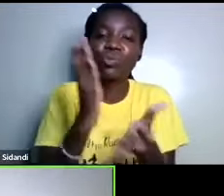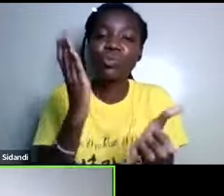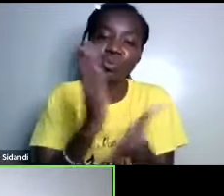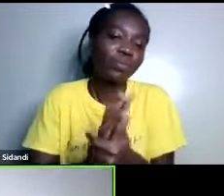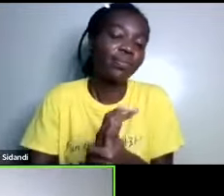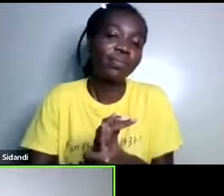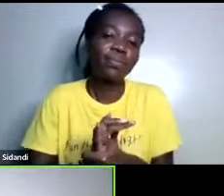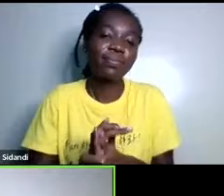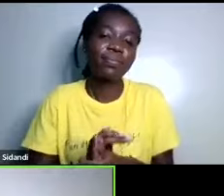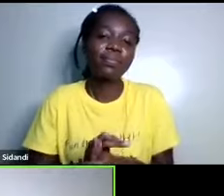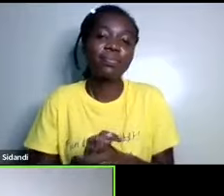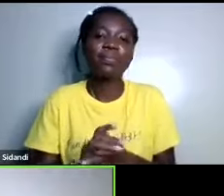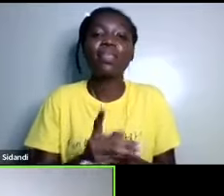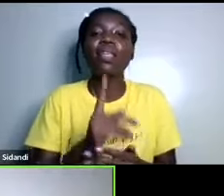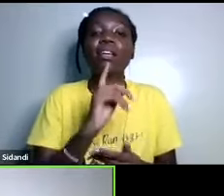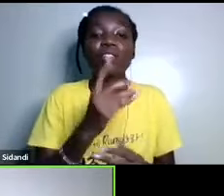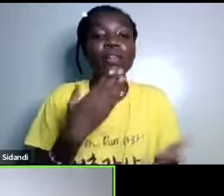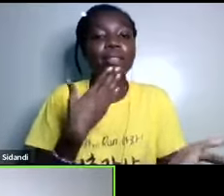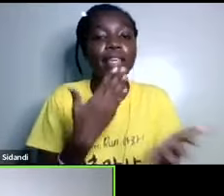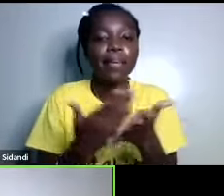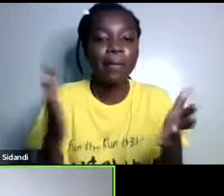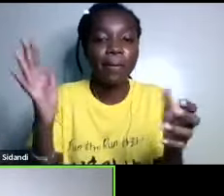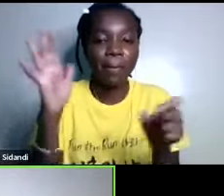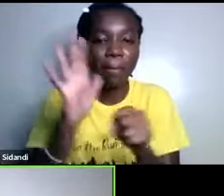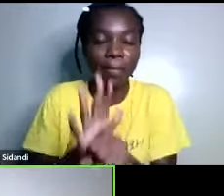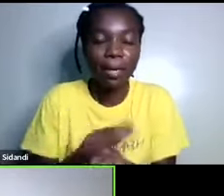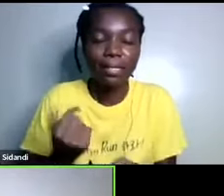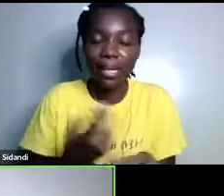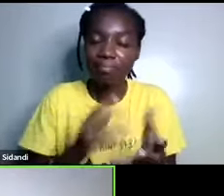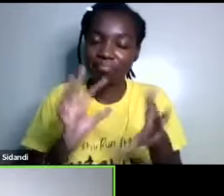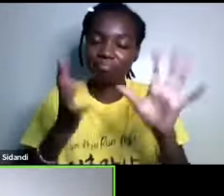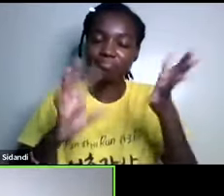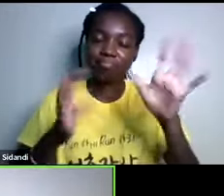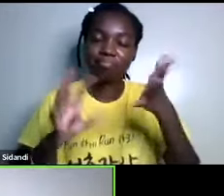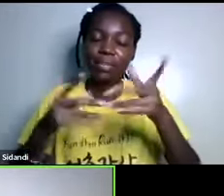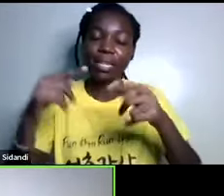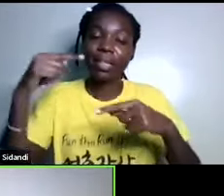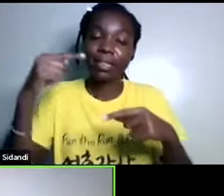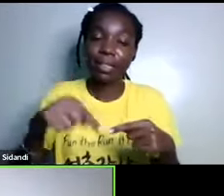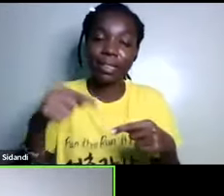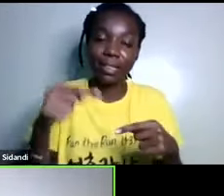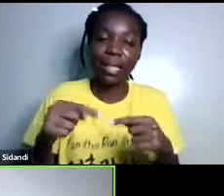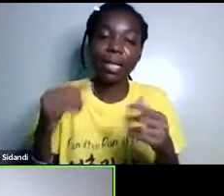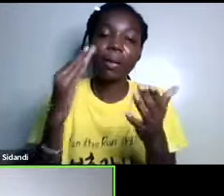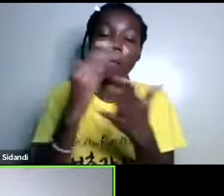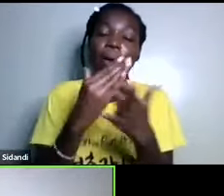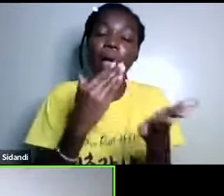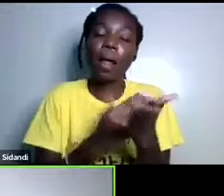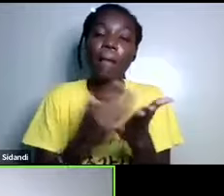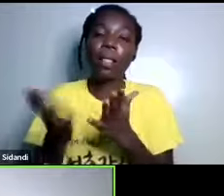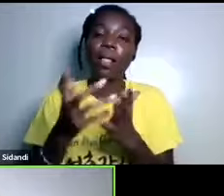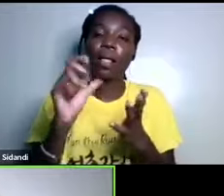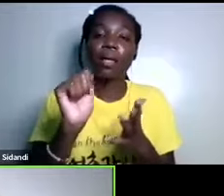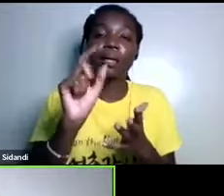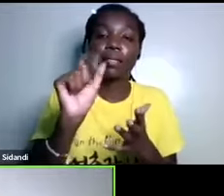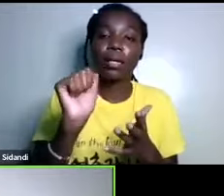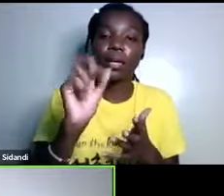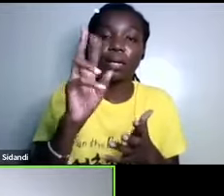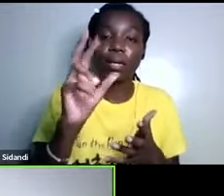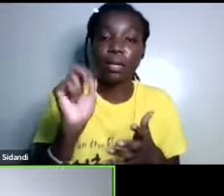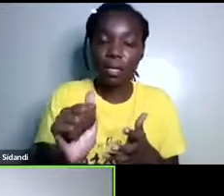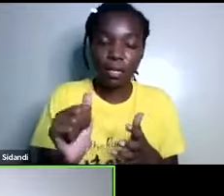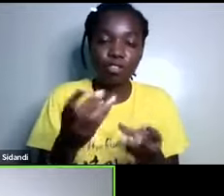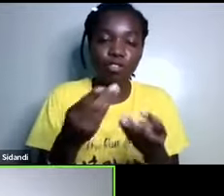our audience. We really, really appreciate you. This program is brought to you by Atara Solutions in partnership with Balcon Housing,